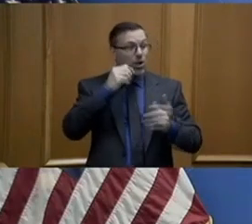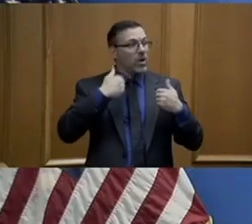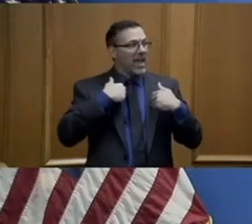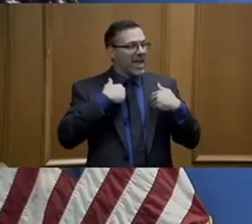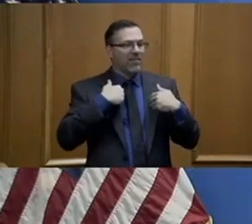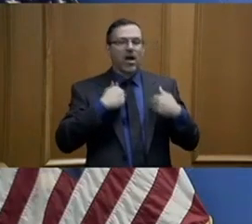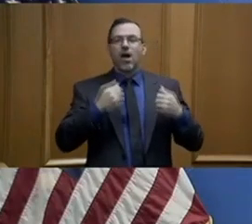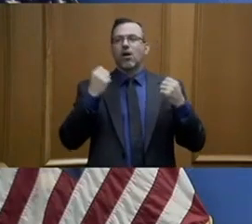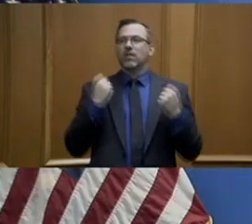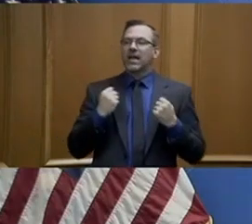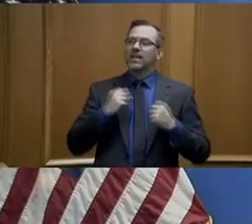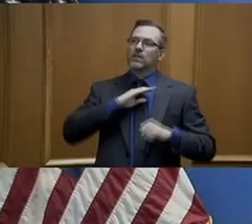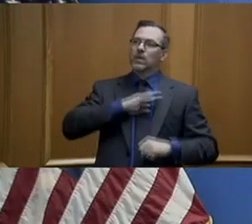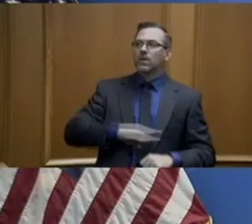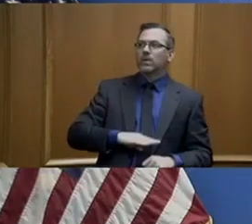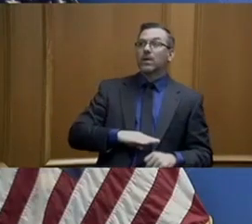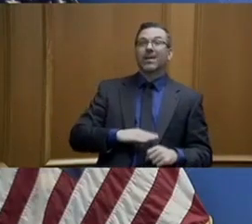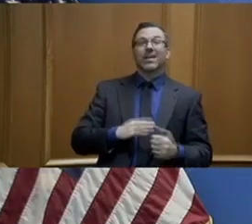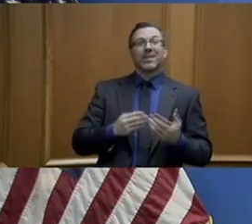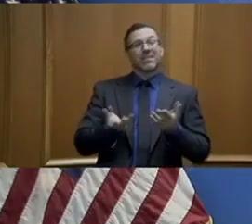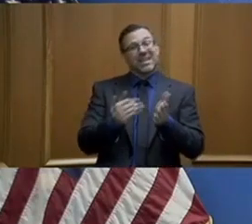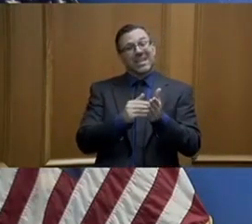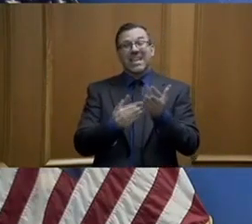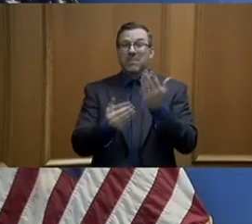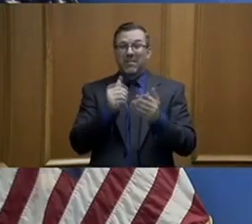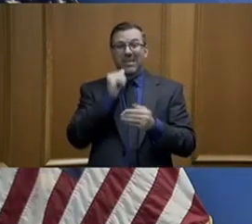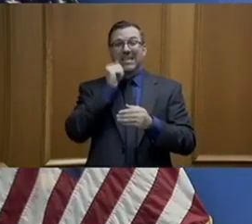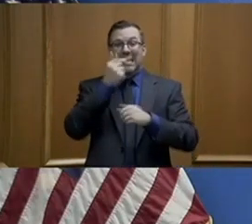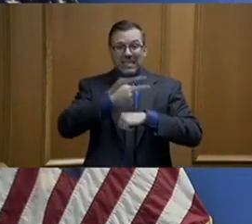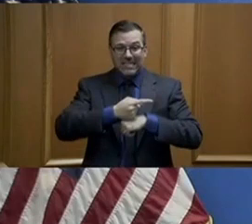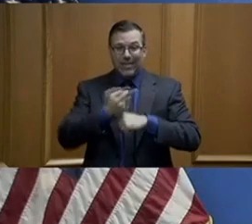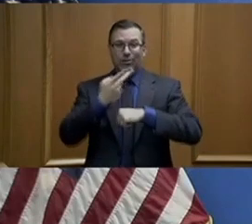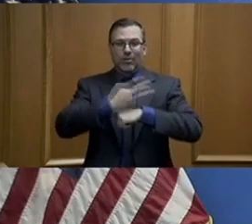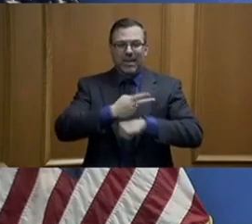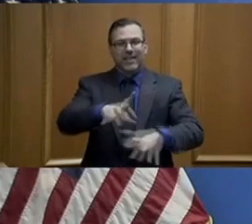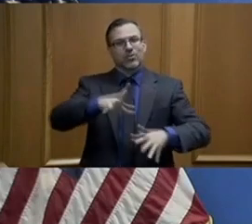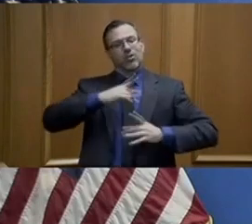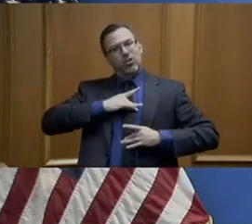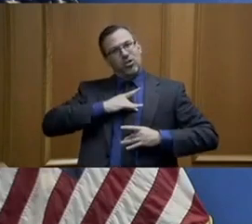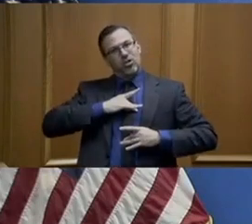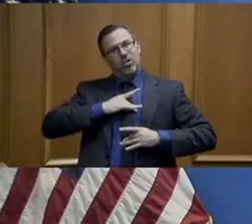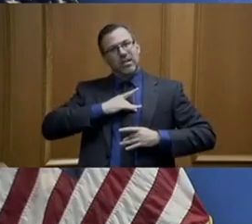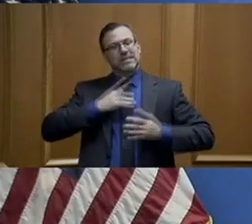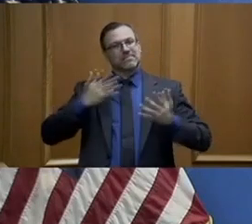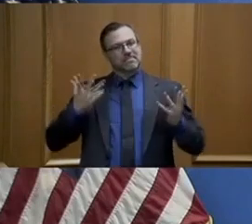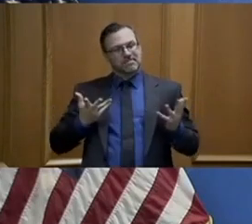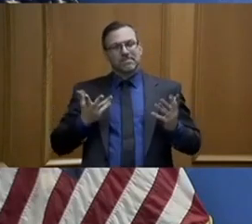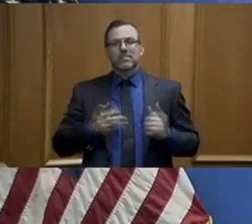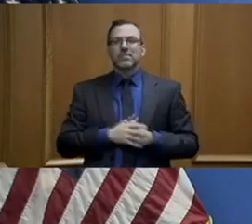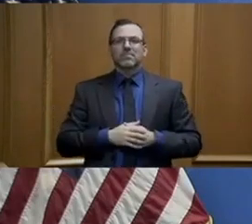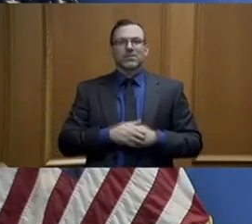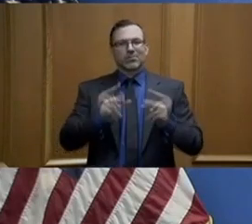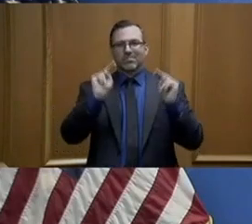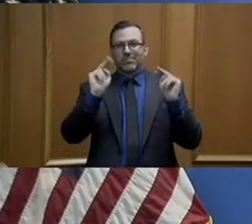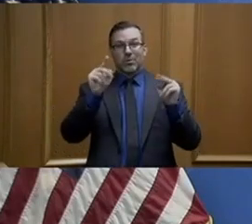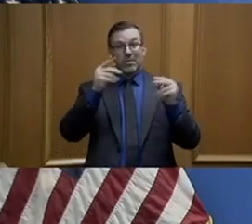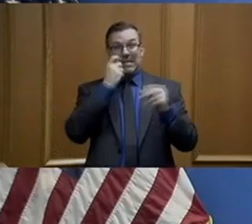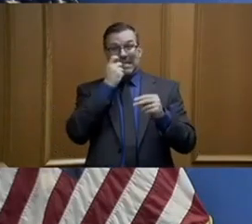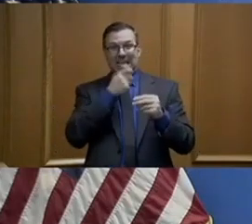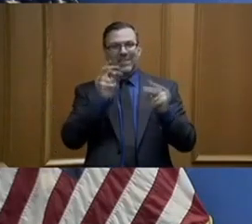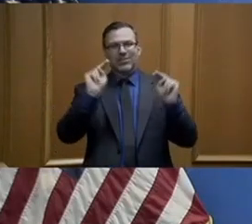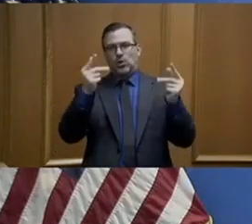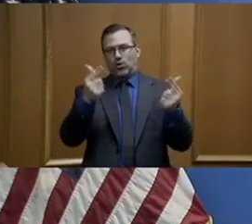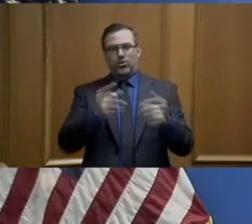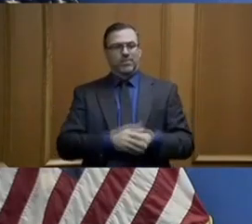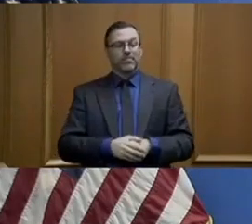of ability to expand the people that we're testing. So we're quickly getting to a point that if you think you need